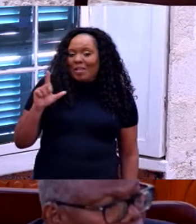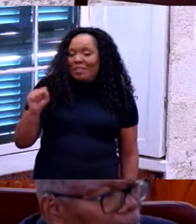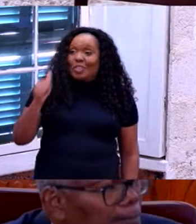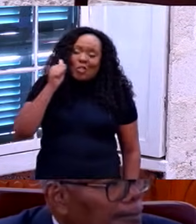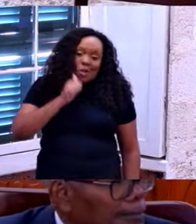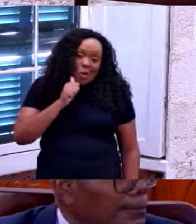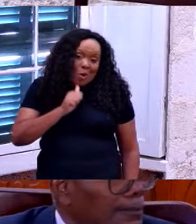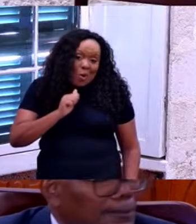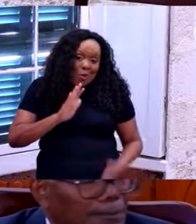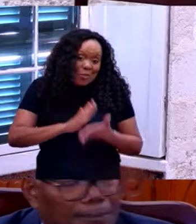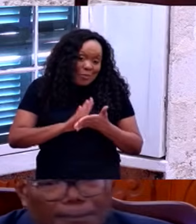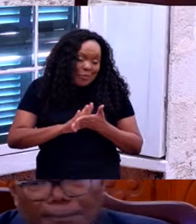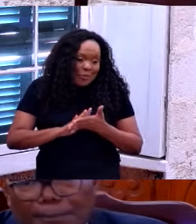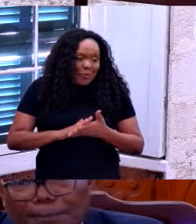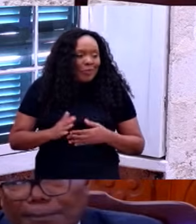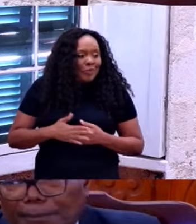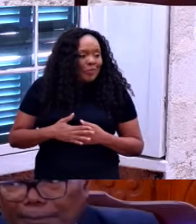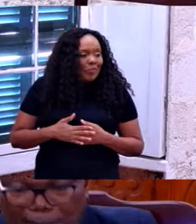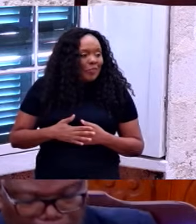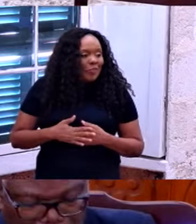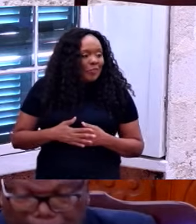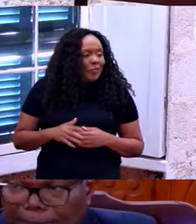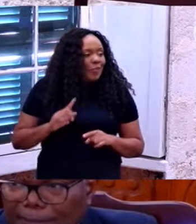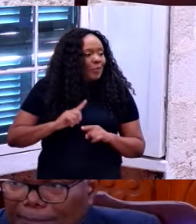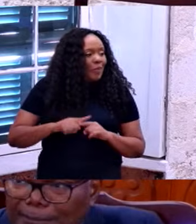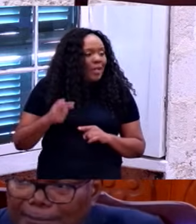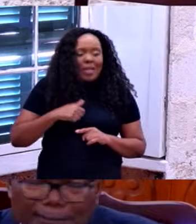what year I left school because they would be in such shock.